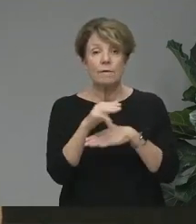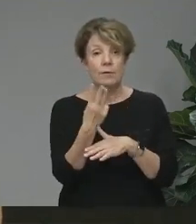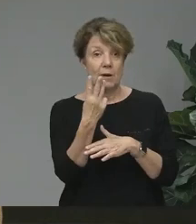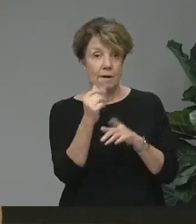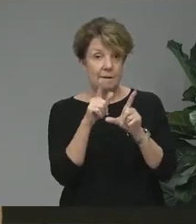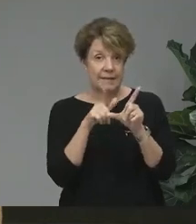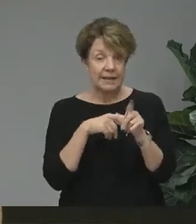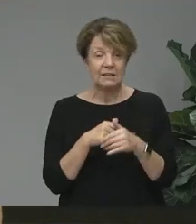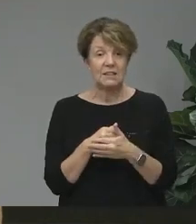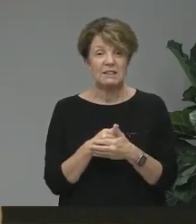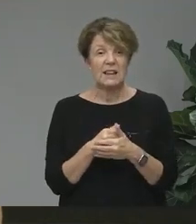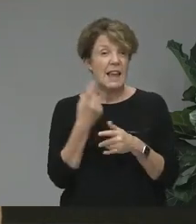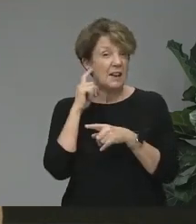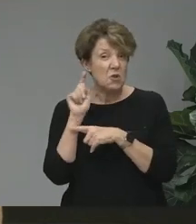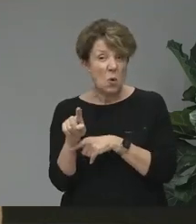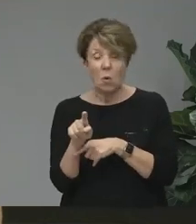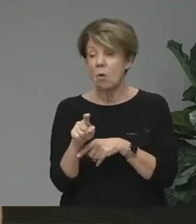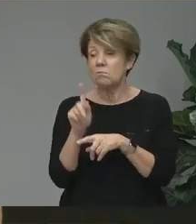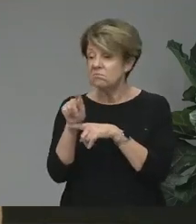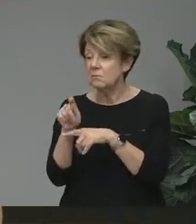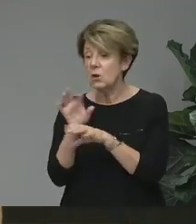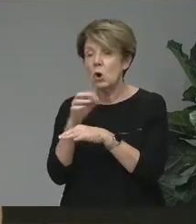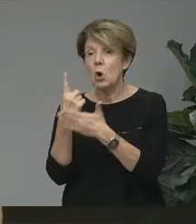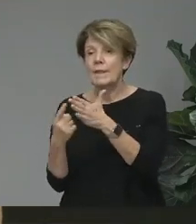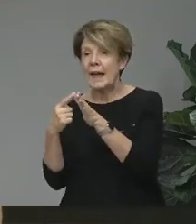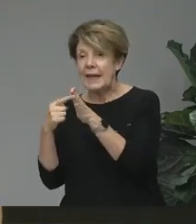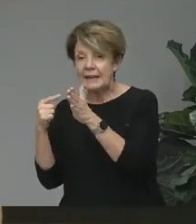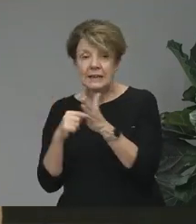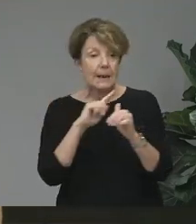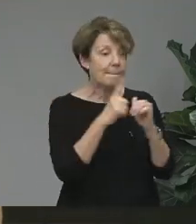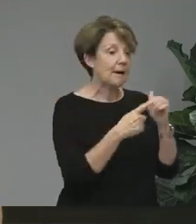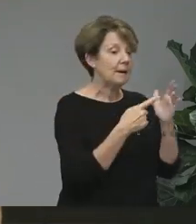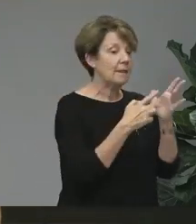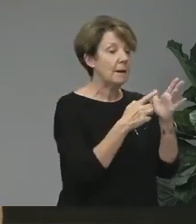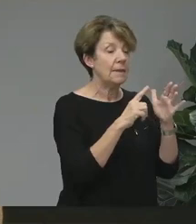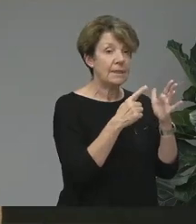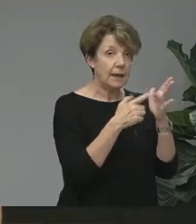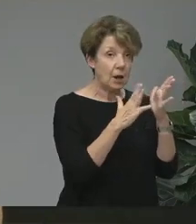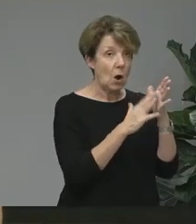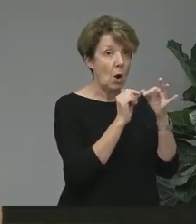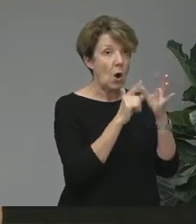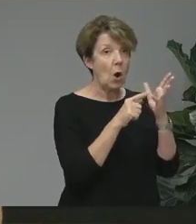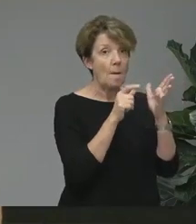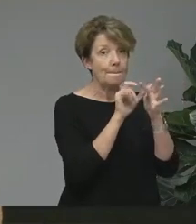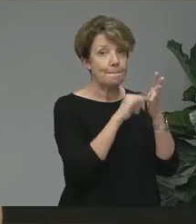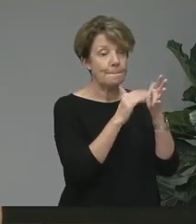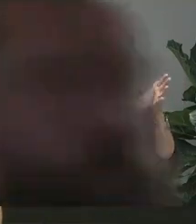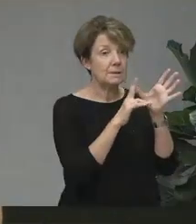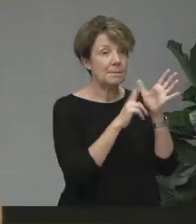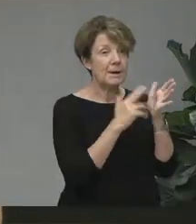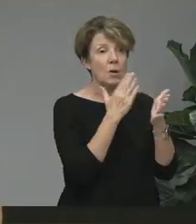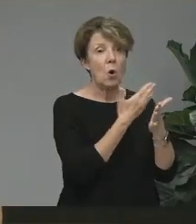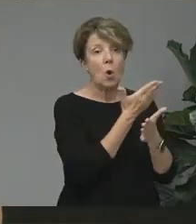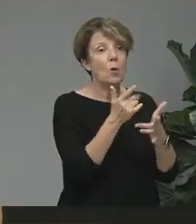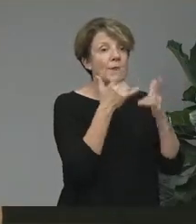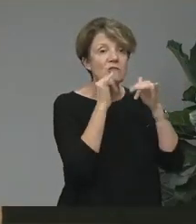3.5 years, ignore not just the AAT, but the Ombudsman, all of the checks and balances that